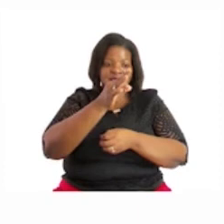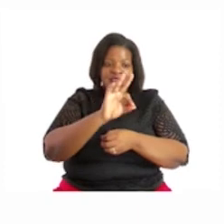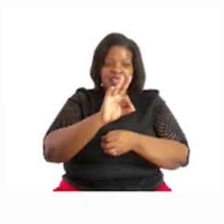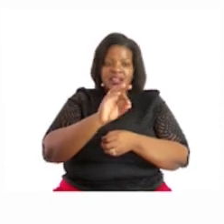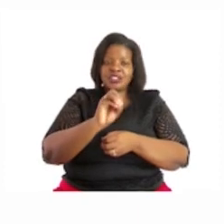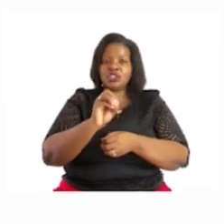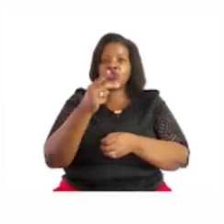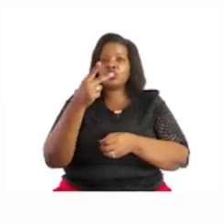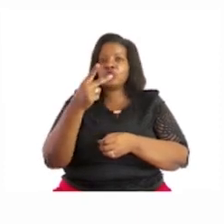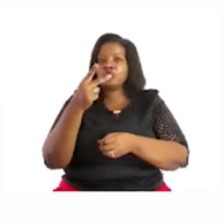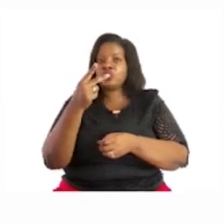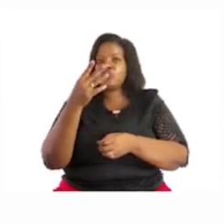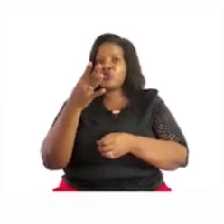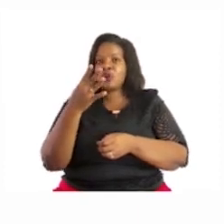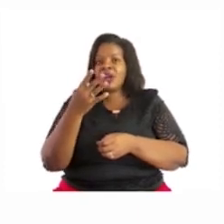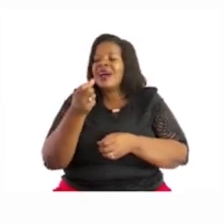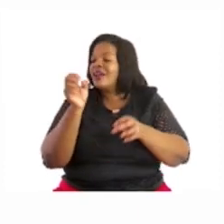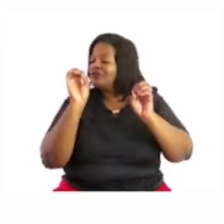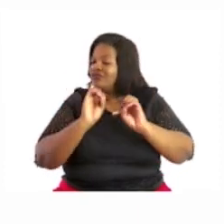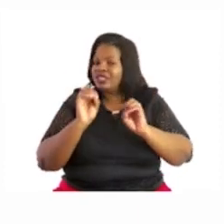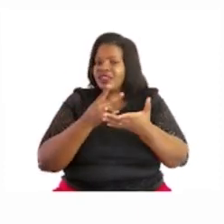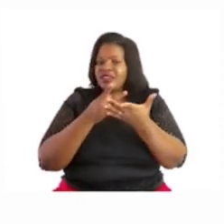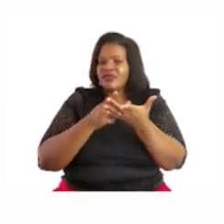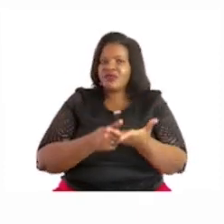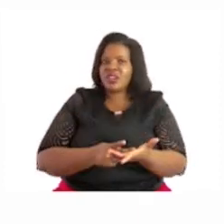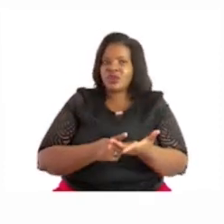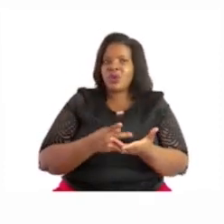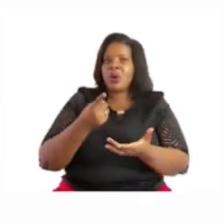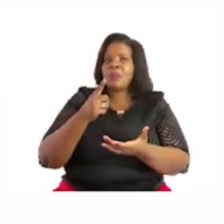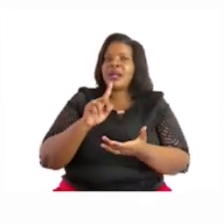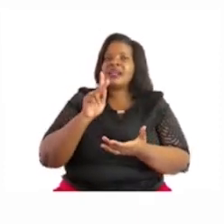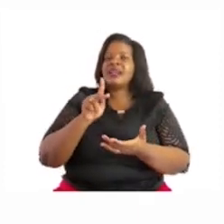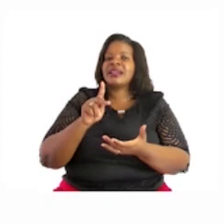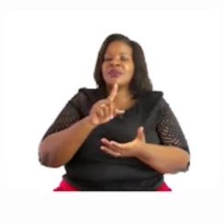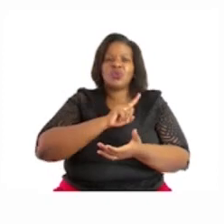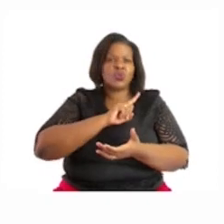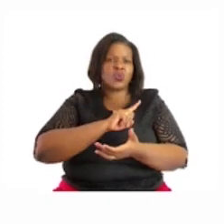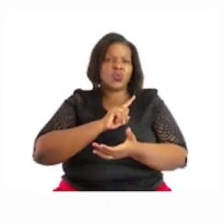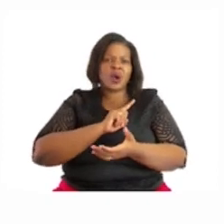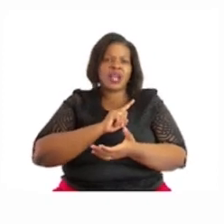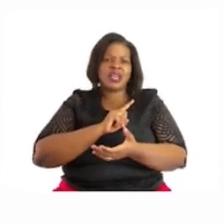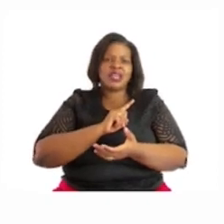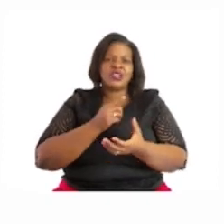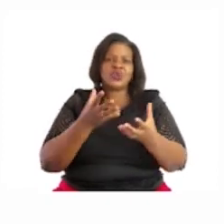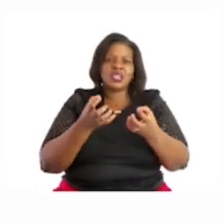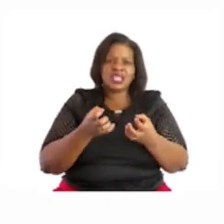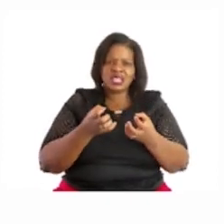It has no value, so why don't we leave it out?